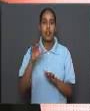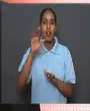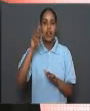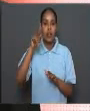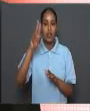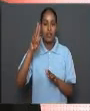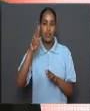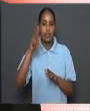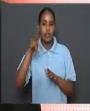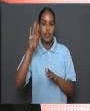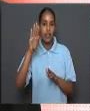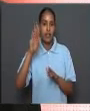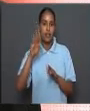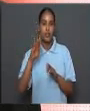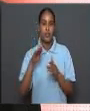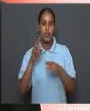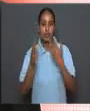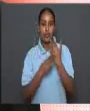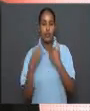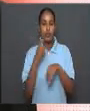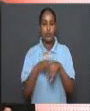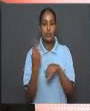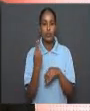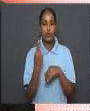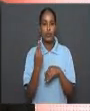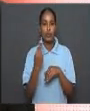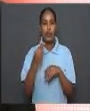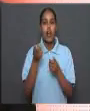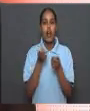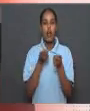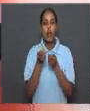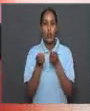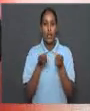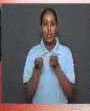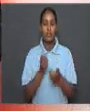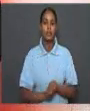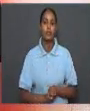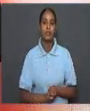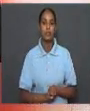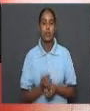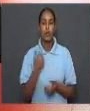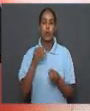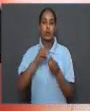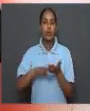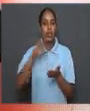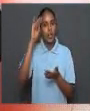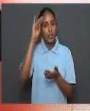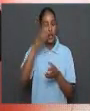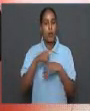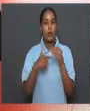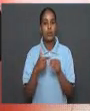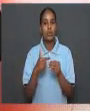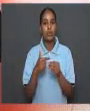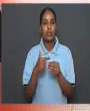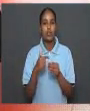storage cell, which is often used in automobiles. We also learned